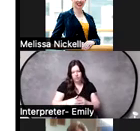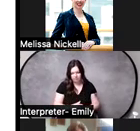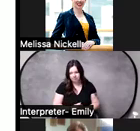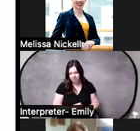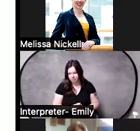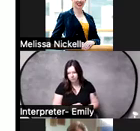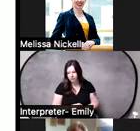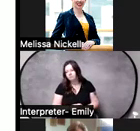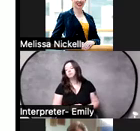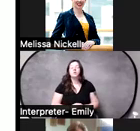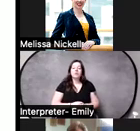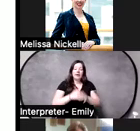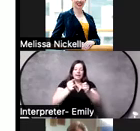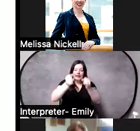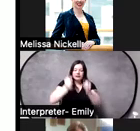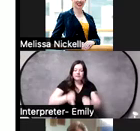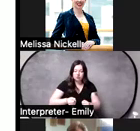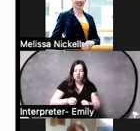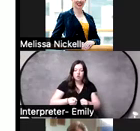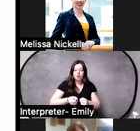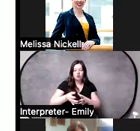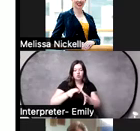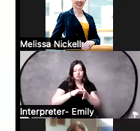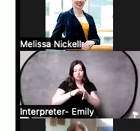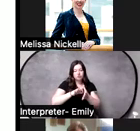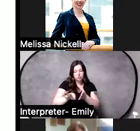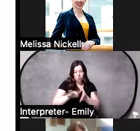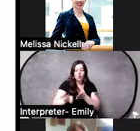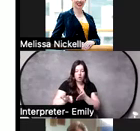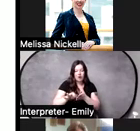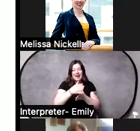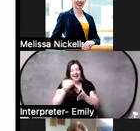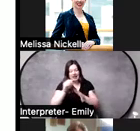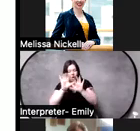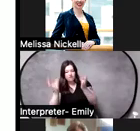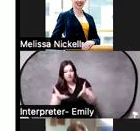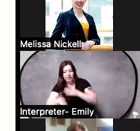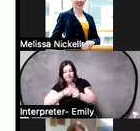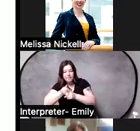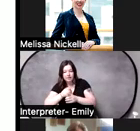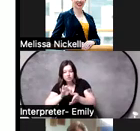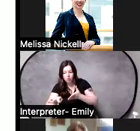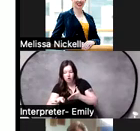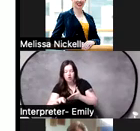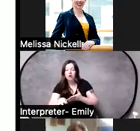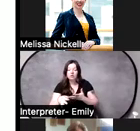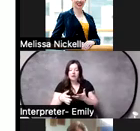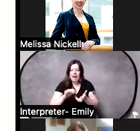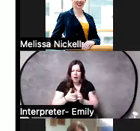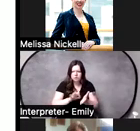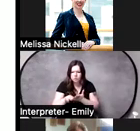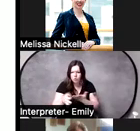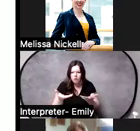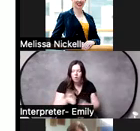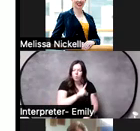individual criteria scores and overall impact scores are rated on a scale from 1 to 9. So a 1 is the best and